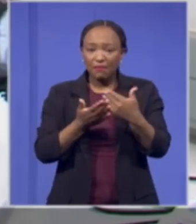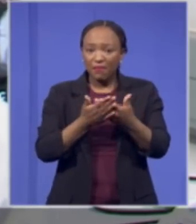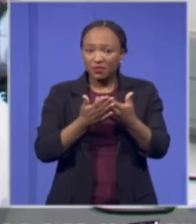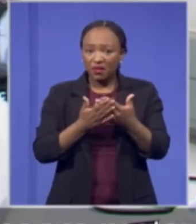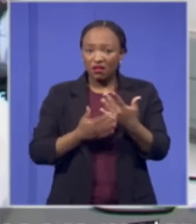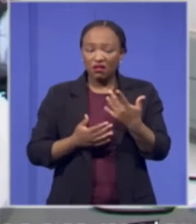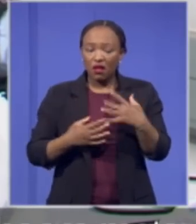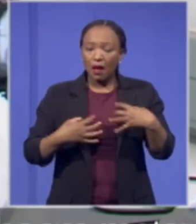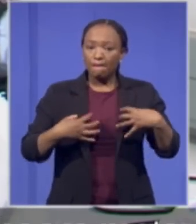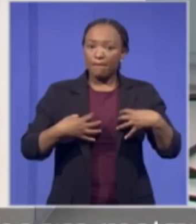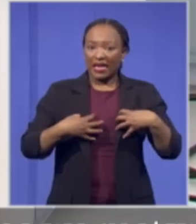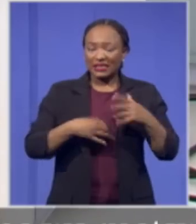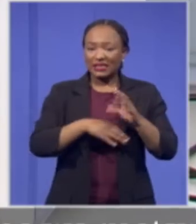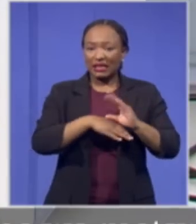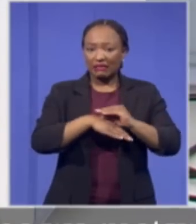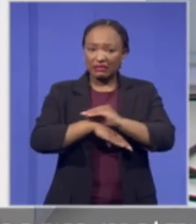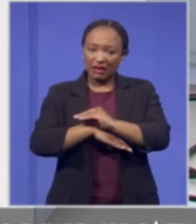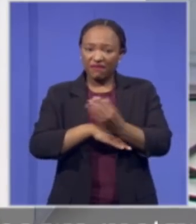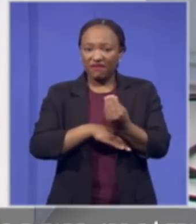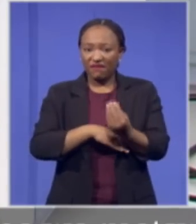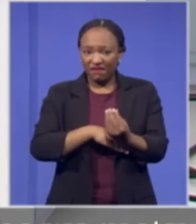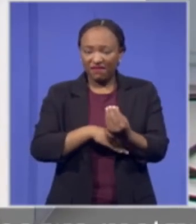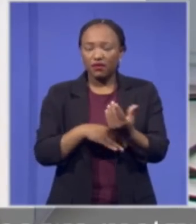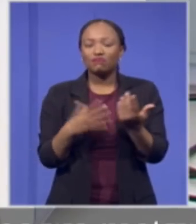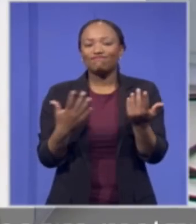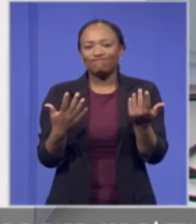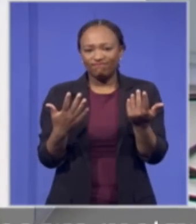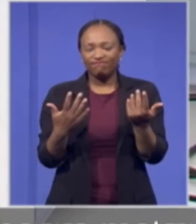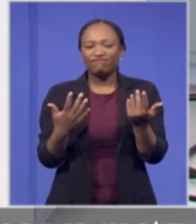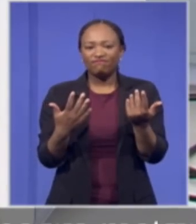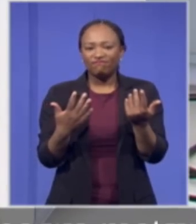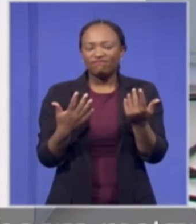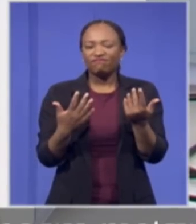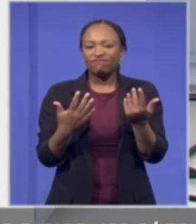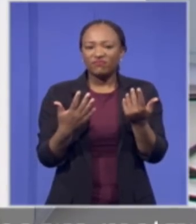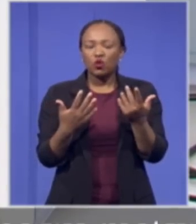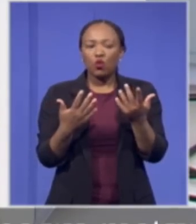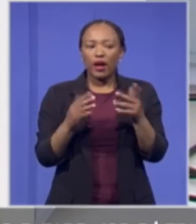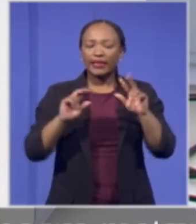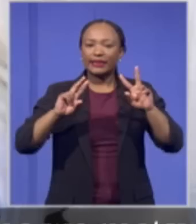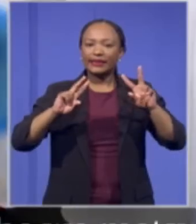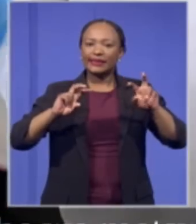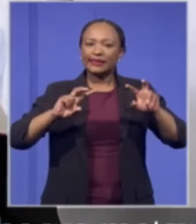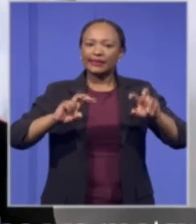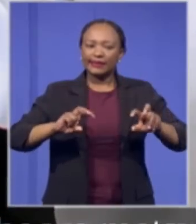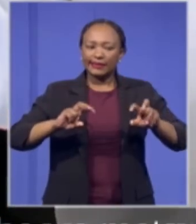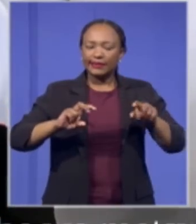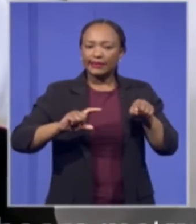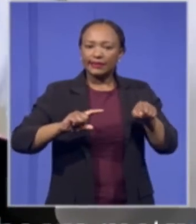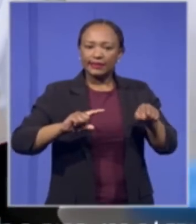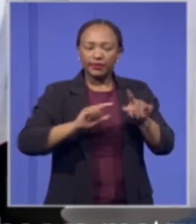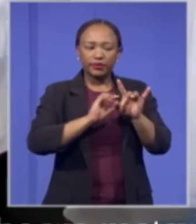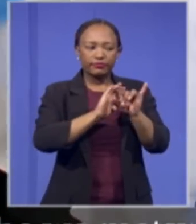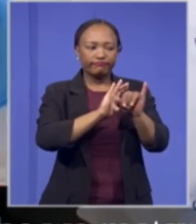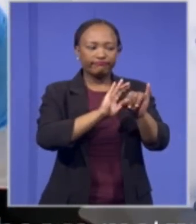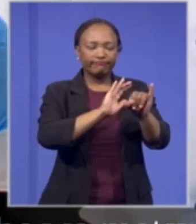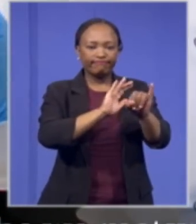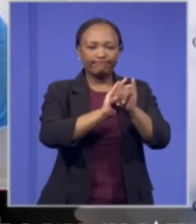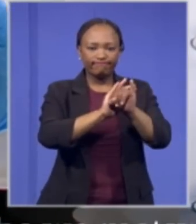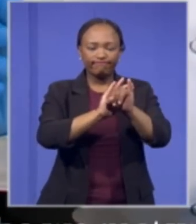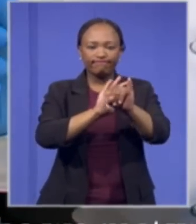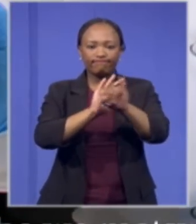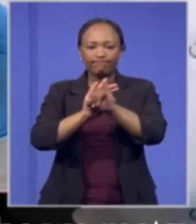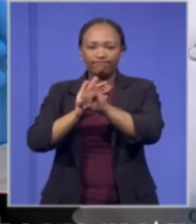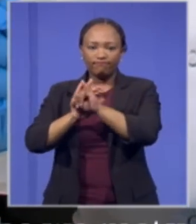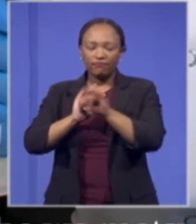helpful. So we do this, so by doing a genome-wide association study, you identify a number of genetic